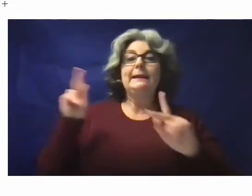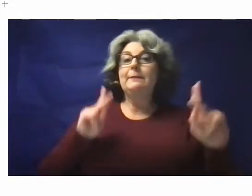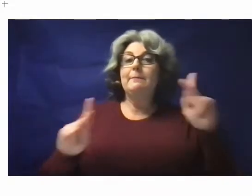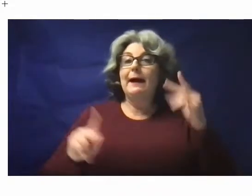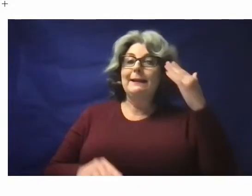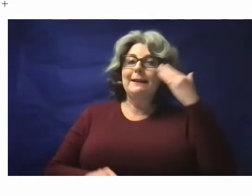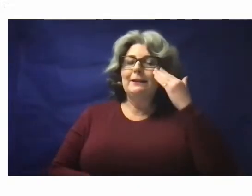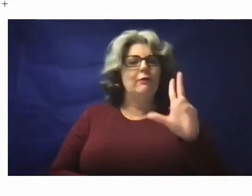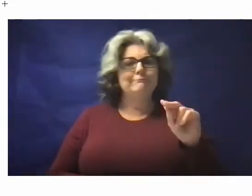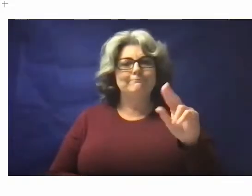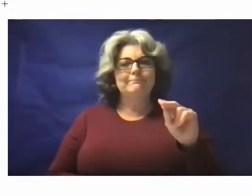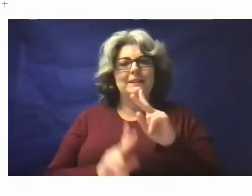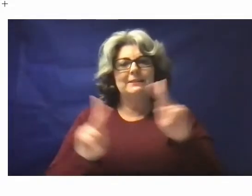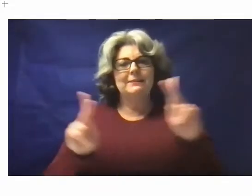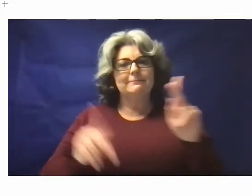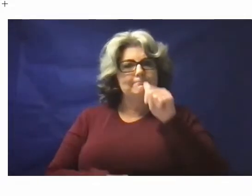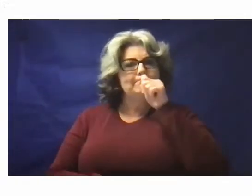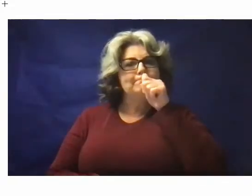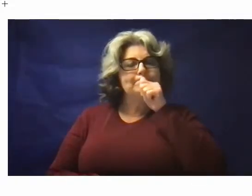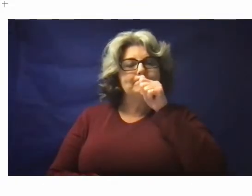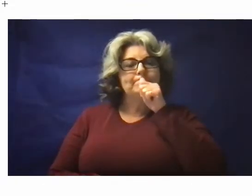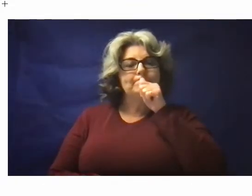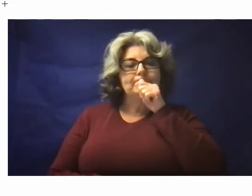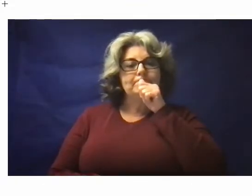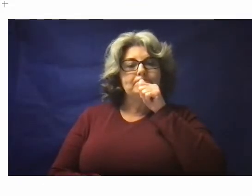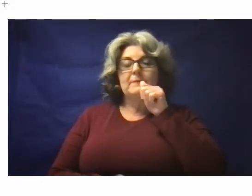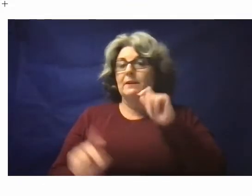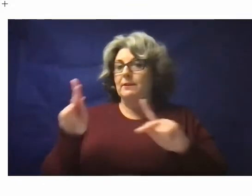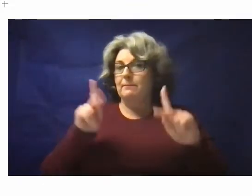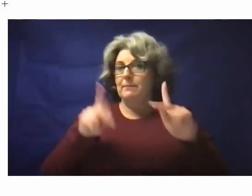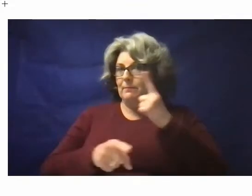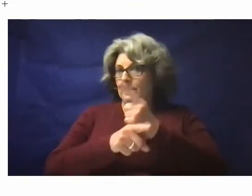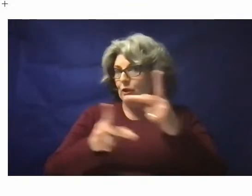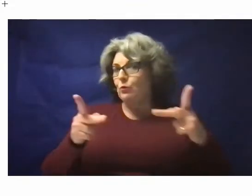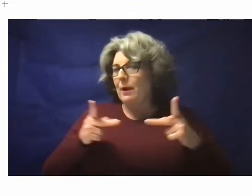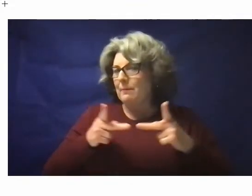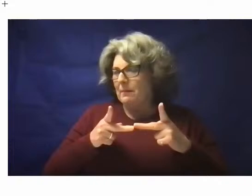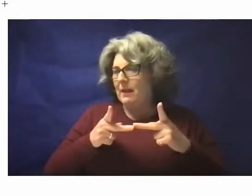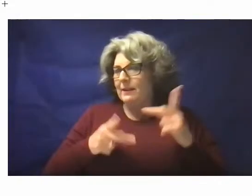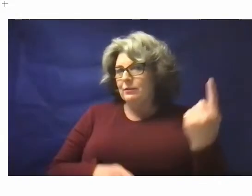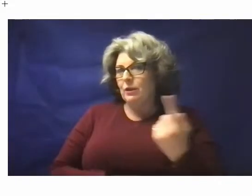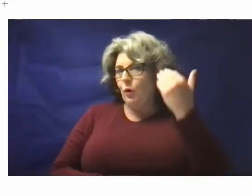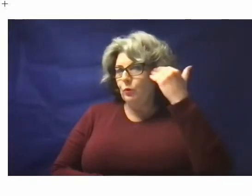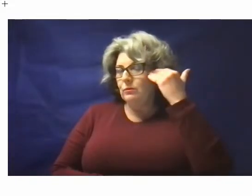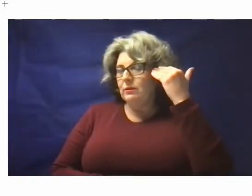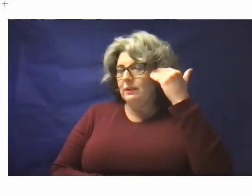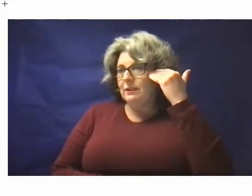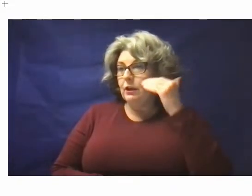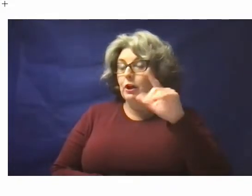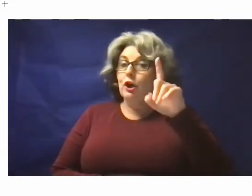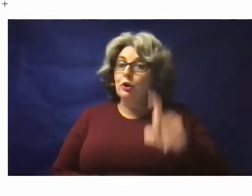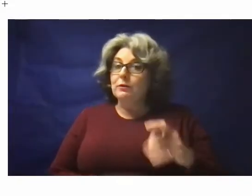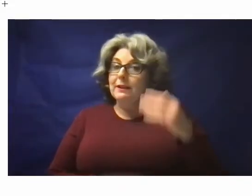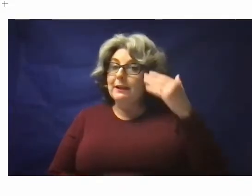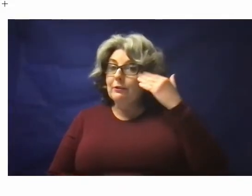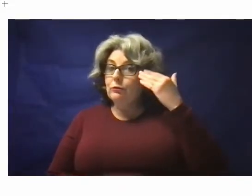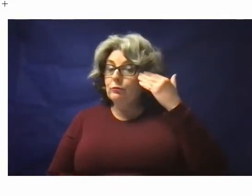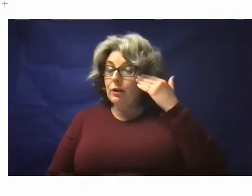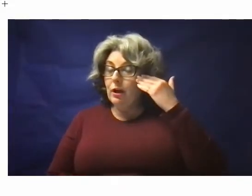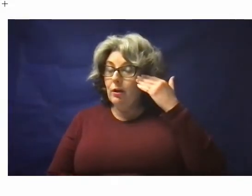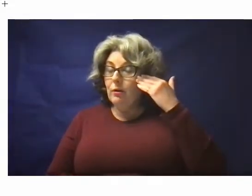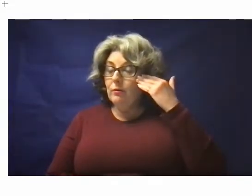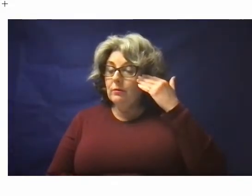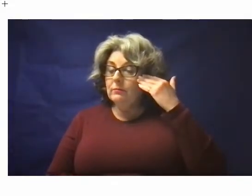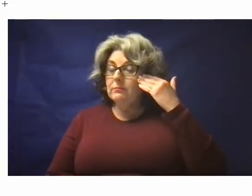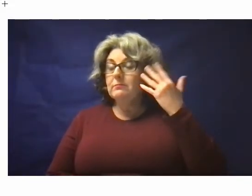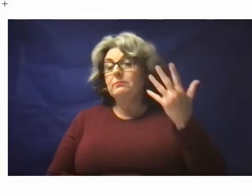department. It's safeguarded by the correct people in the right places, and only the people who need to know that information. Specifically, let's say